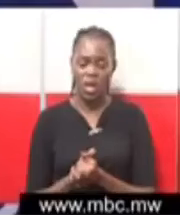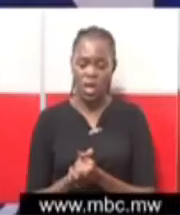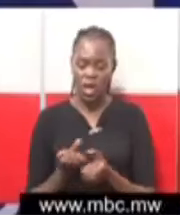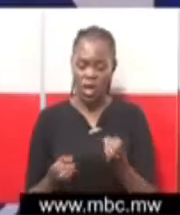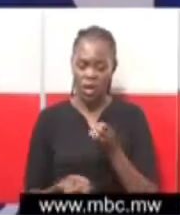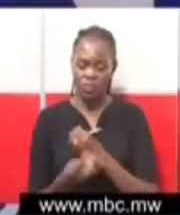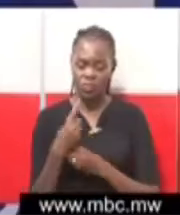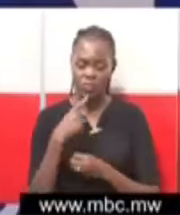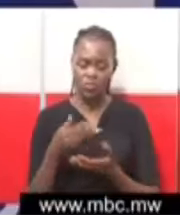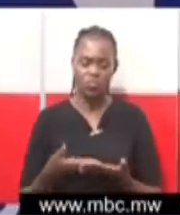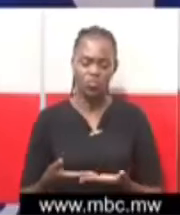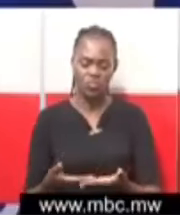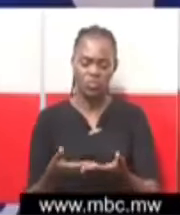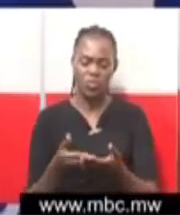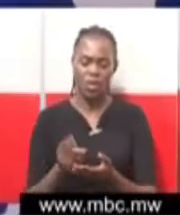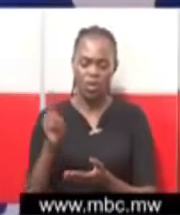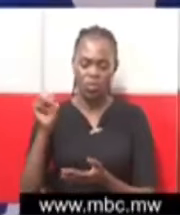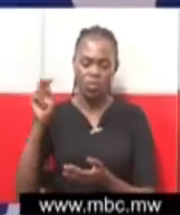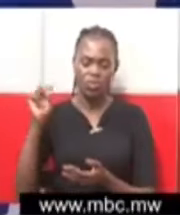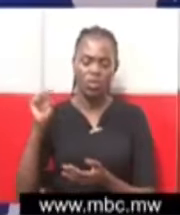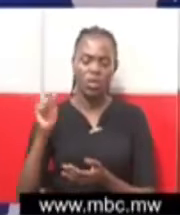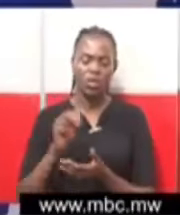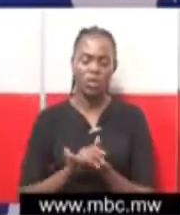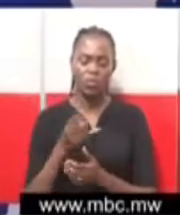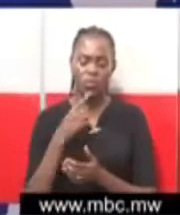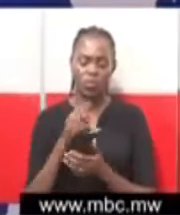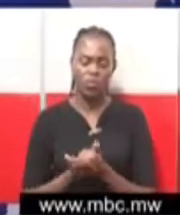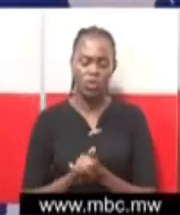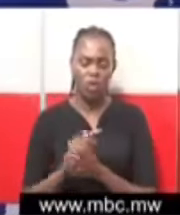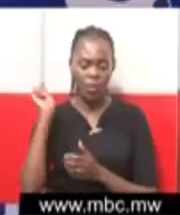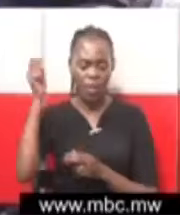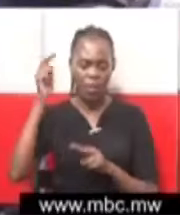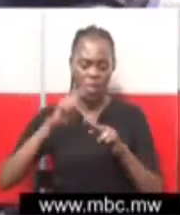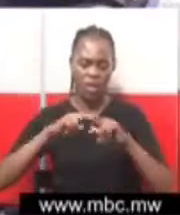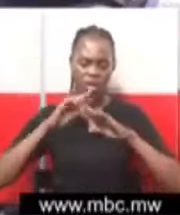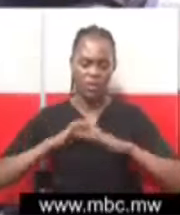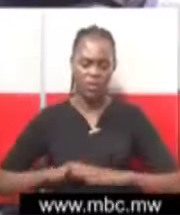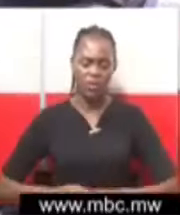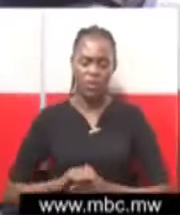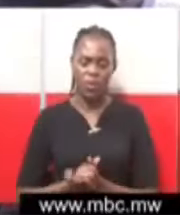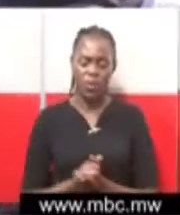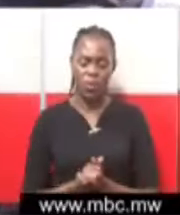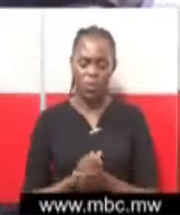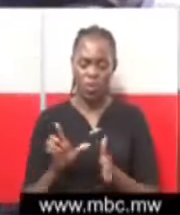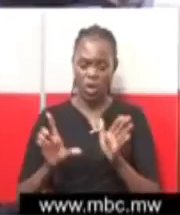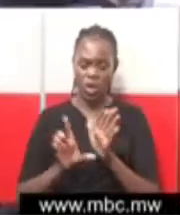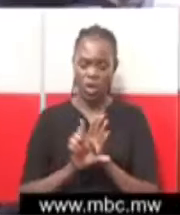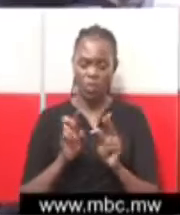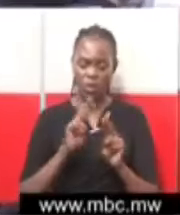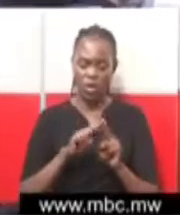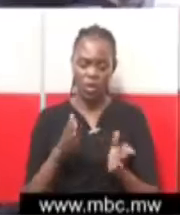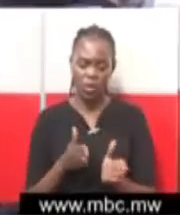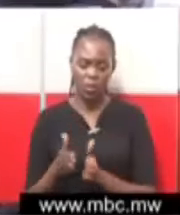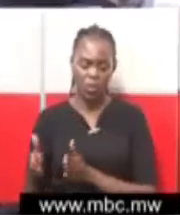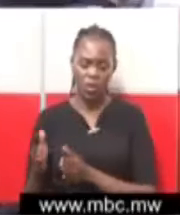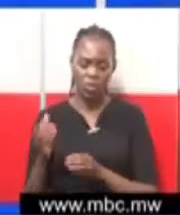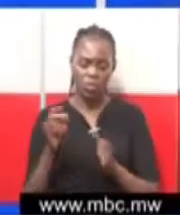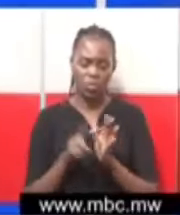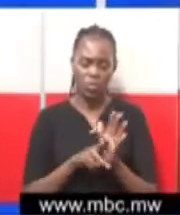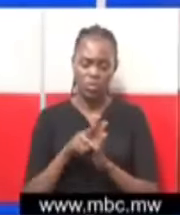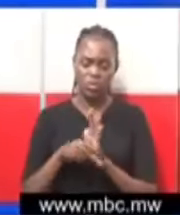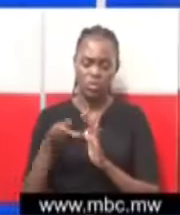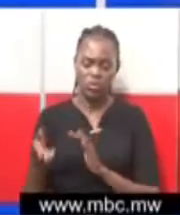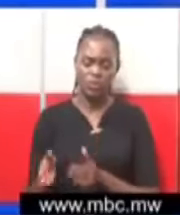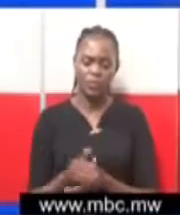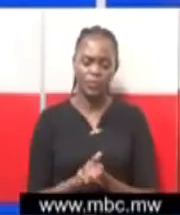the UN's commitment to ensuring that Malawi continues to be a peaceful nation, hence the role out of the second phase of the project.